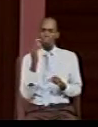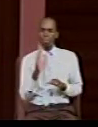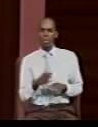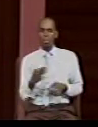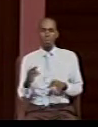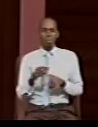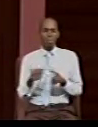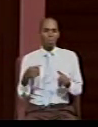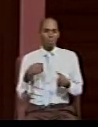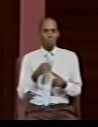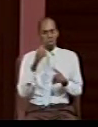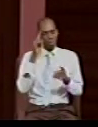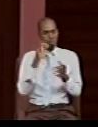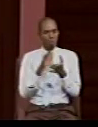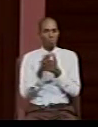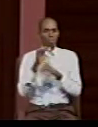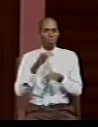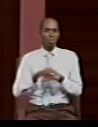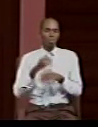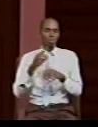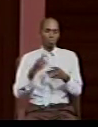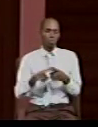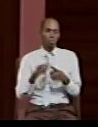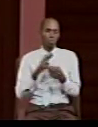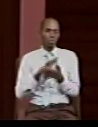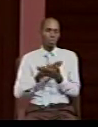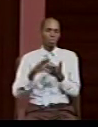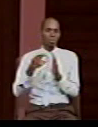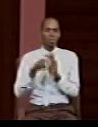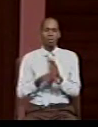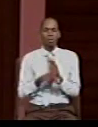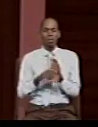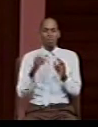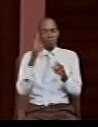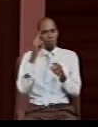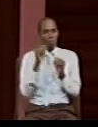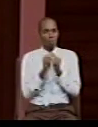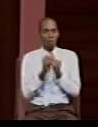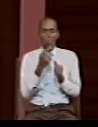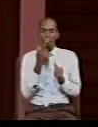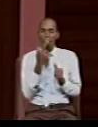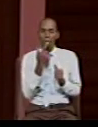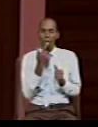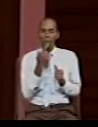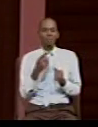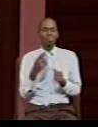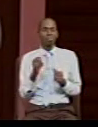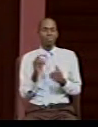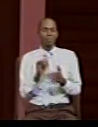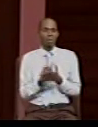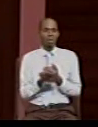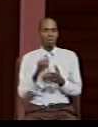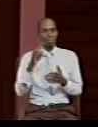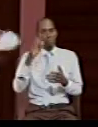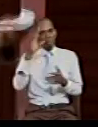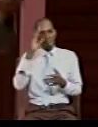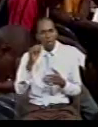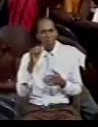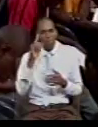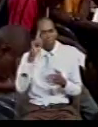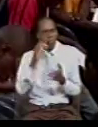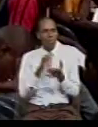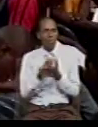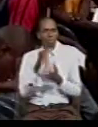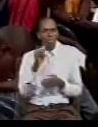unto righteousness. With the heart man believeth unto righteousness, and with the